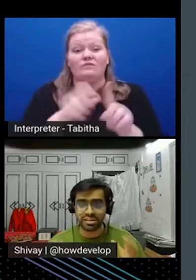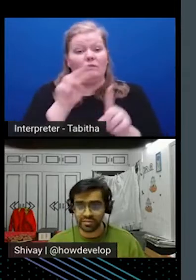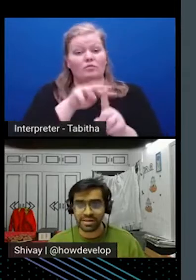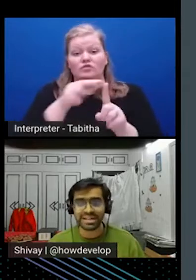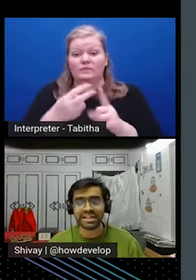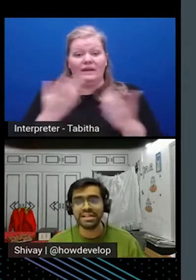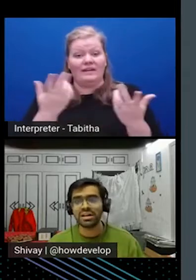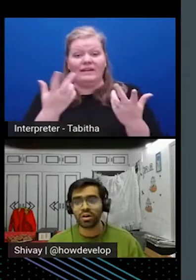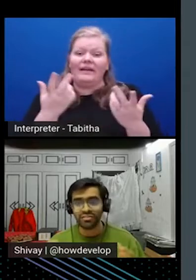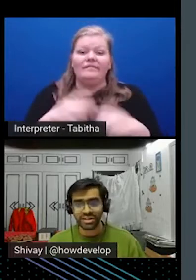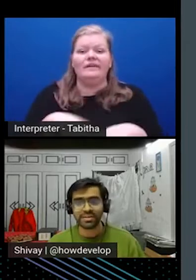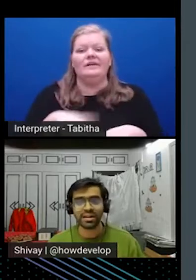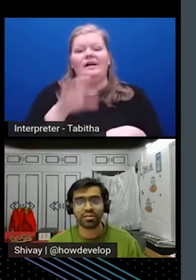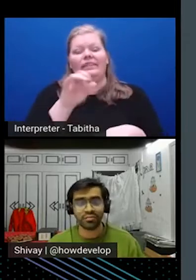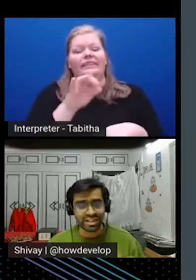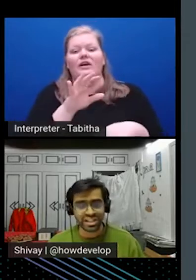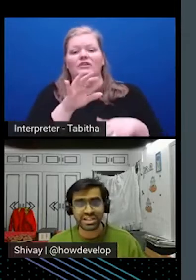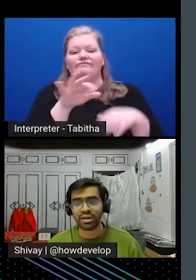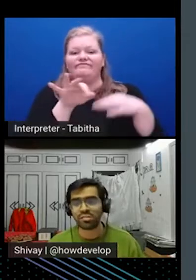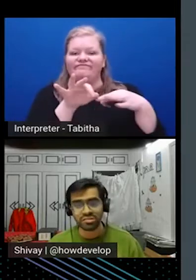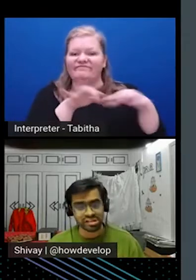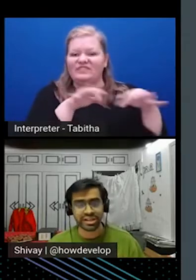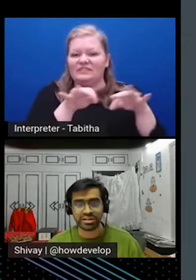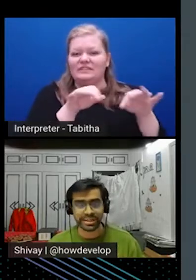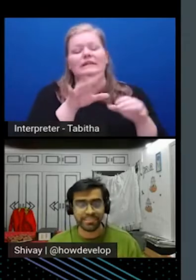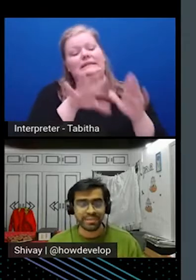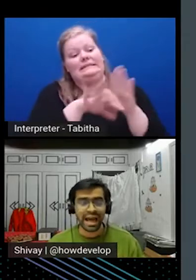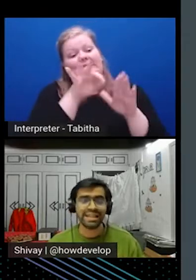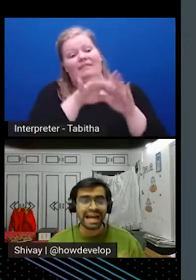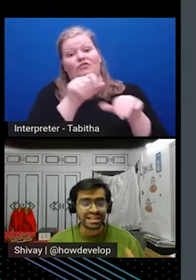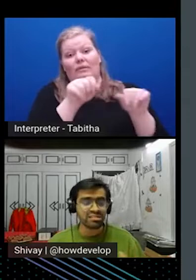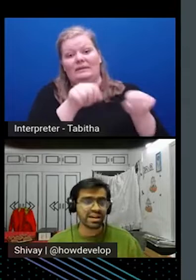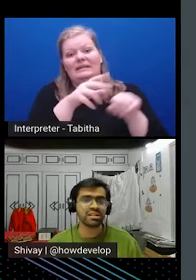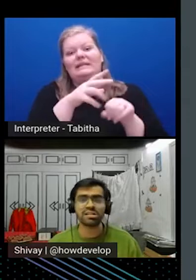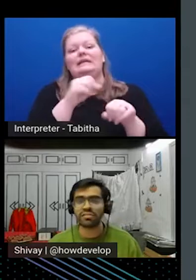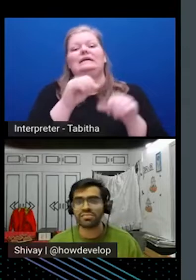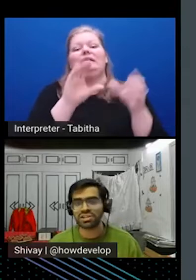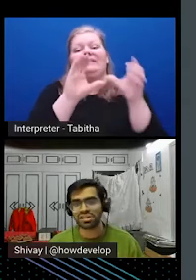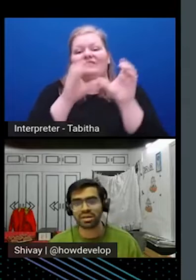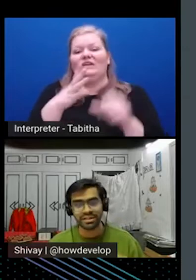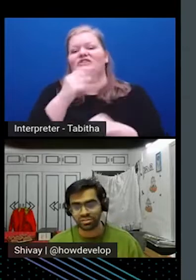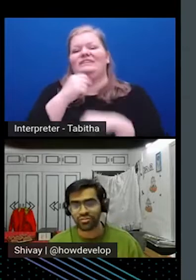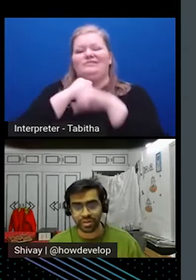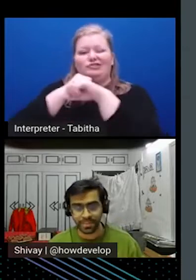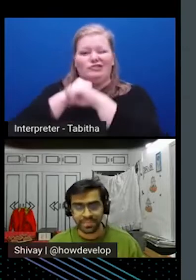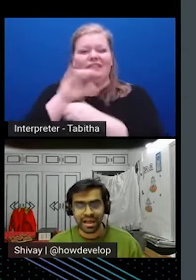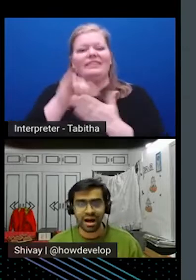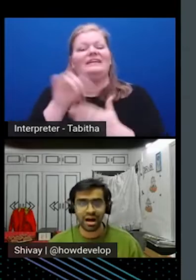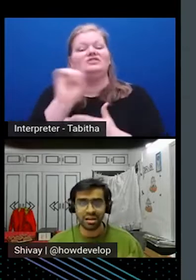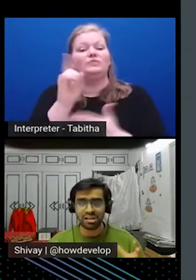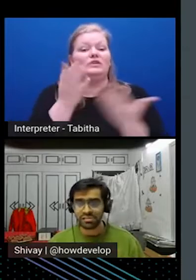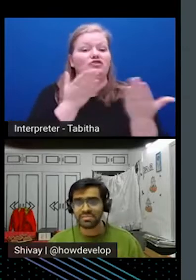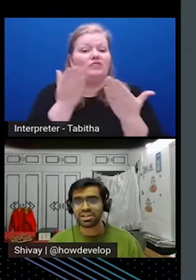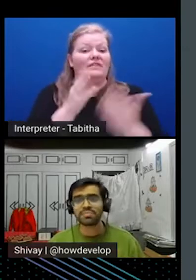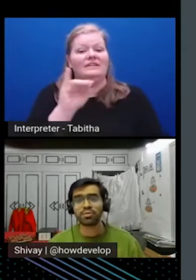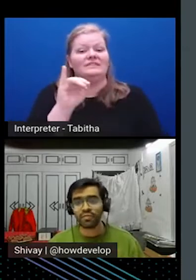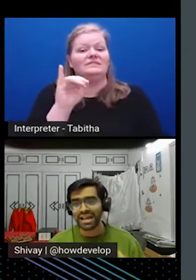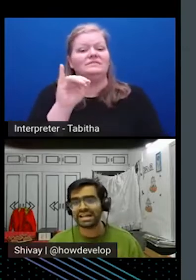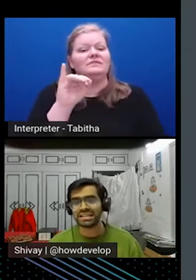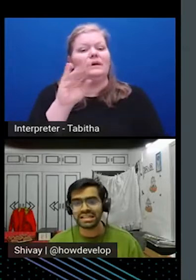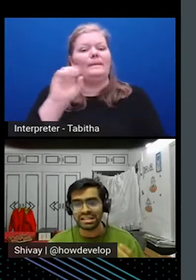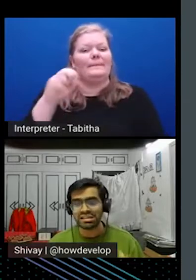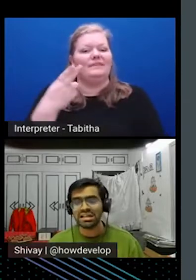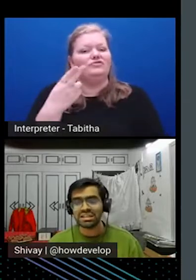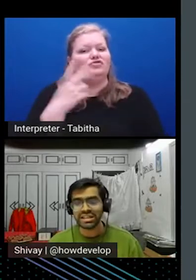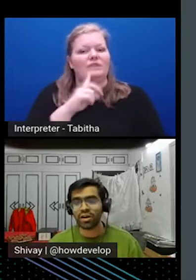the discoverability, configuration, and also the security. And that is where the service meshes come into the foray. Service meshes